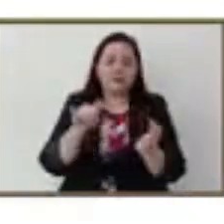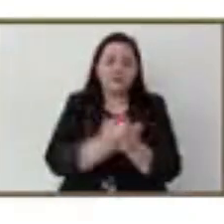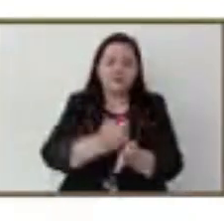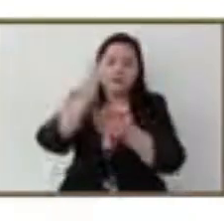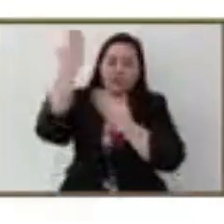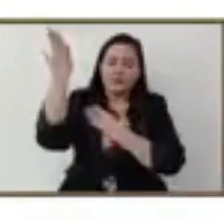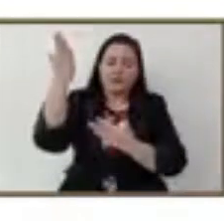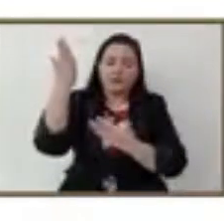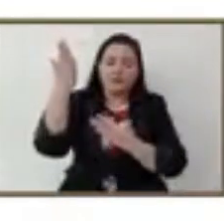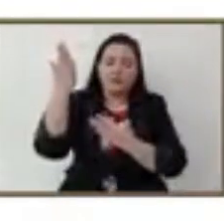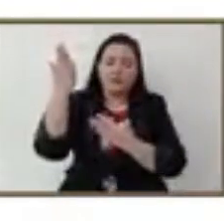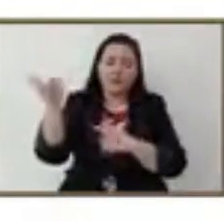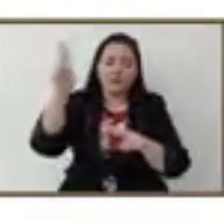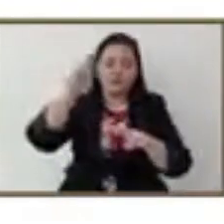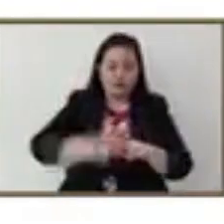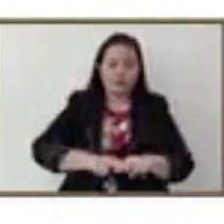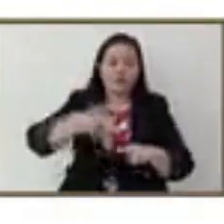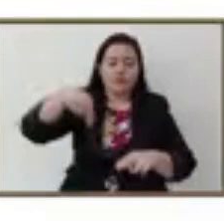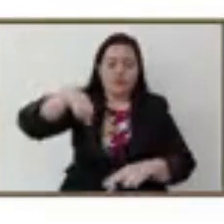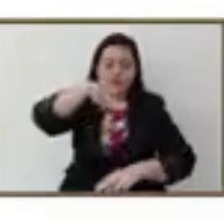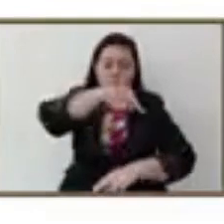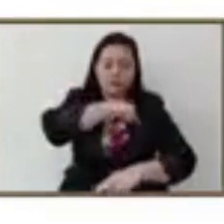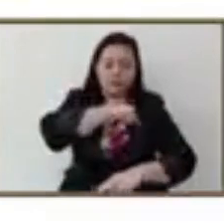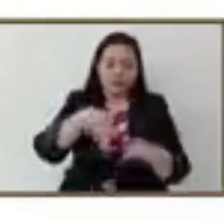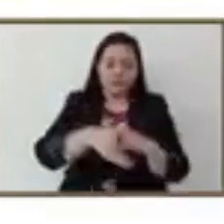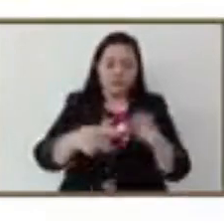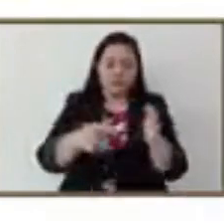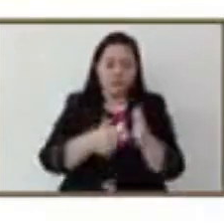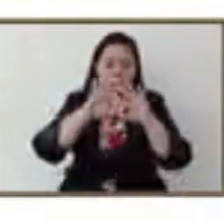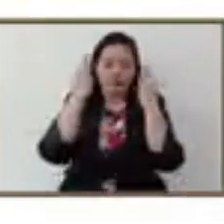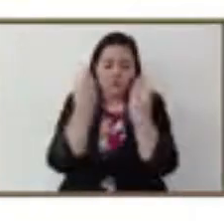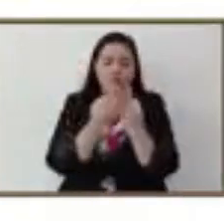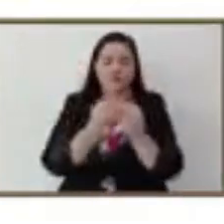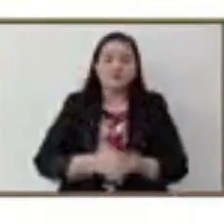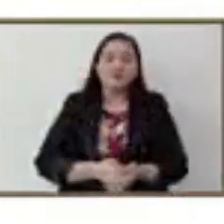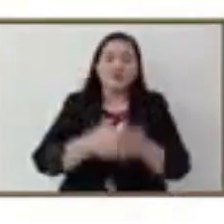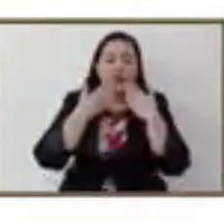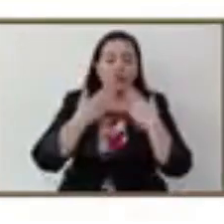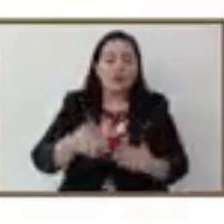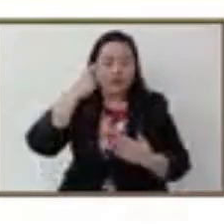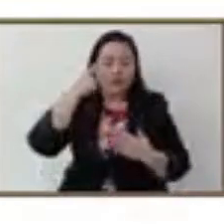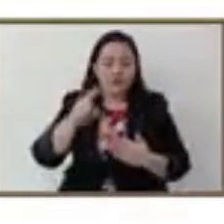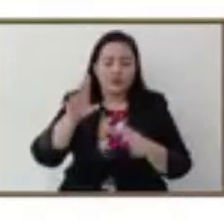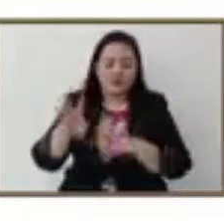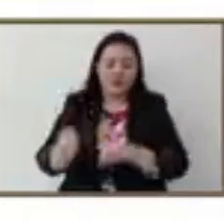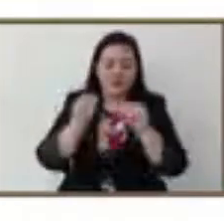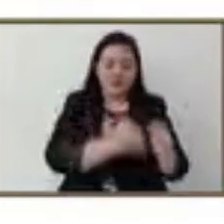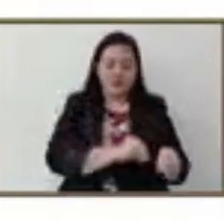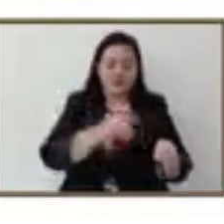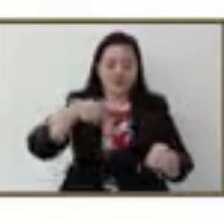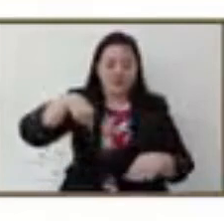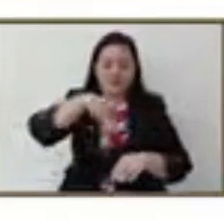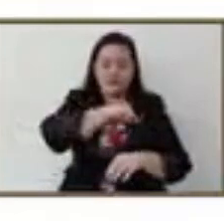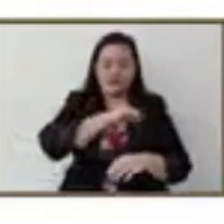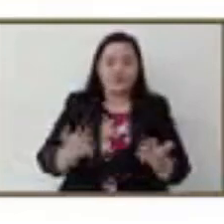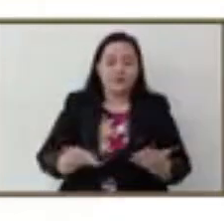You're the one who added us into this family. We thank you, oh God, for putting us here. I believe, oh God, you